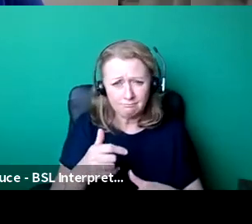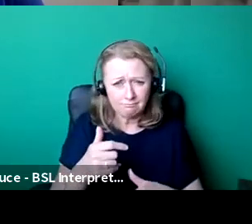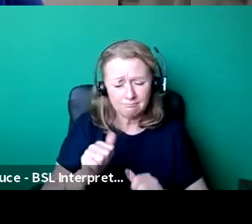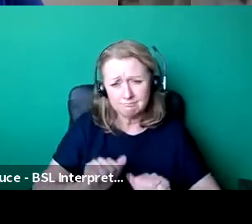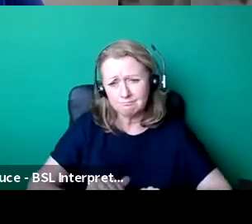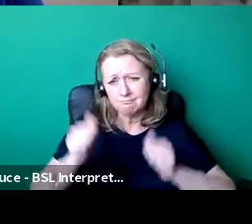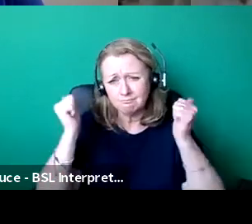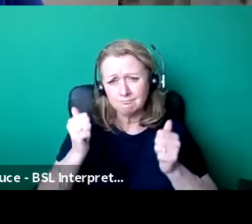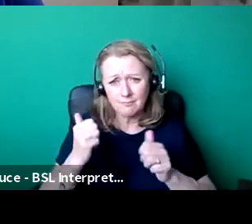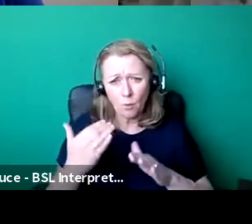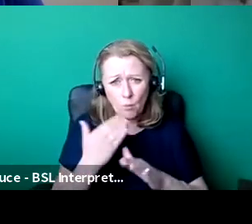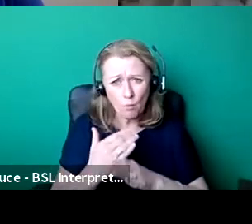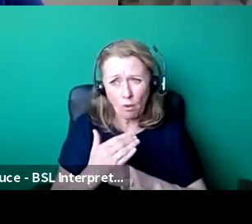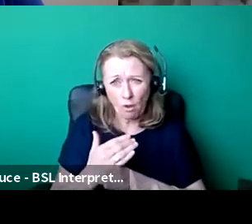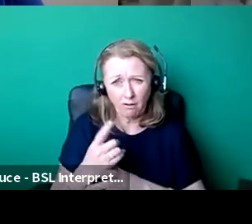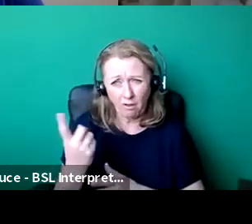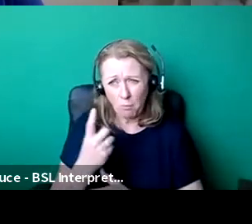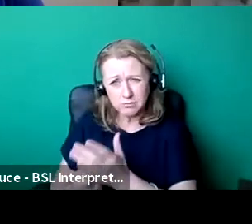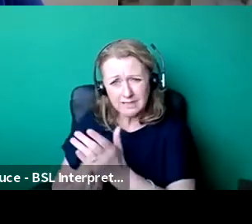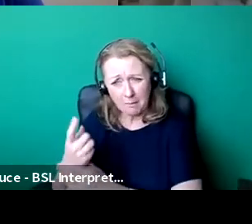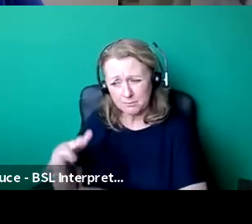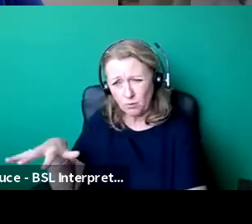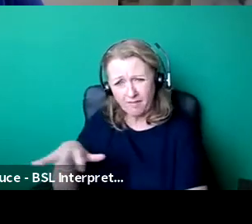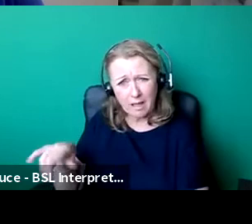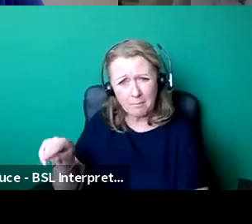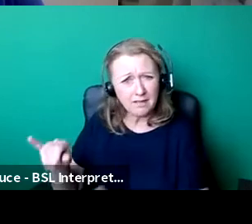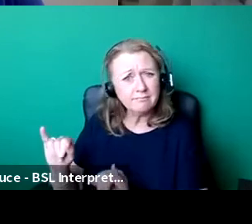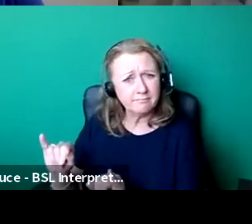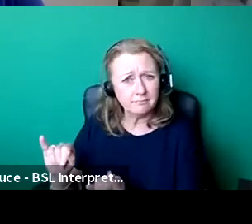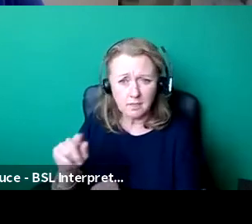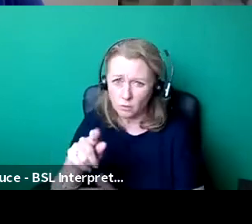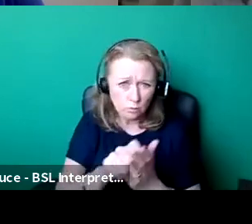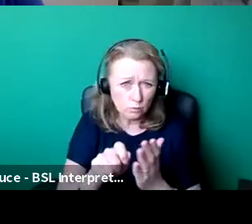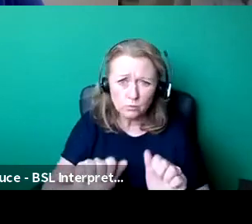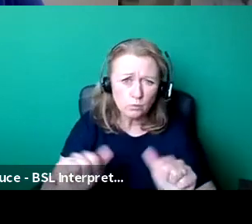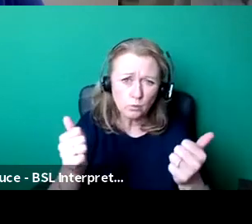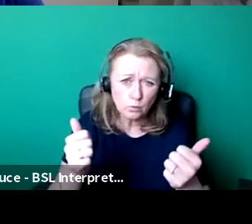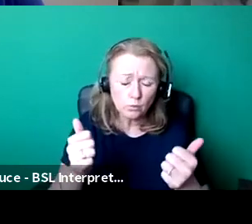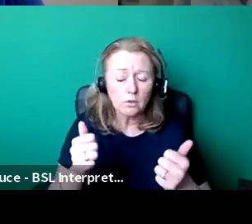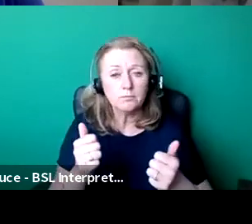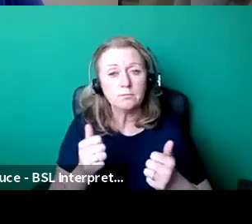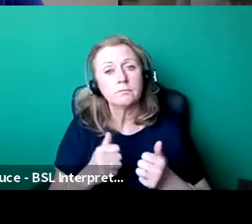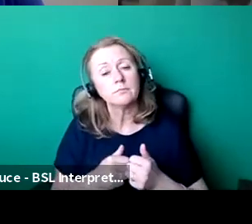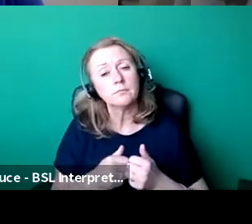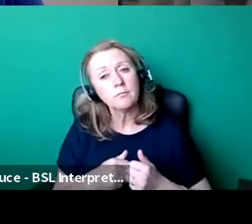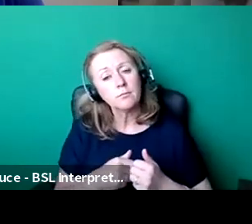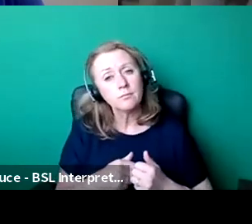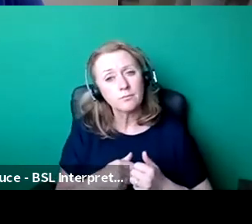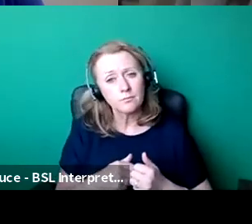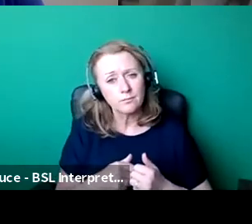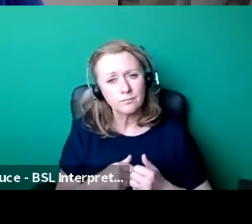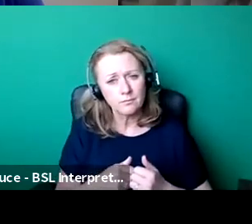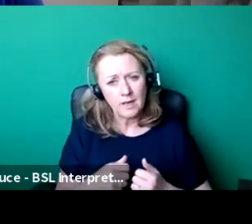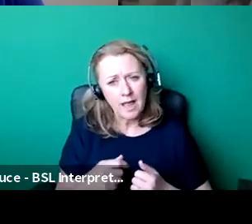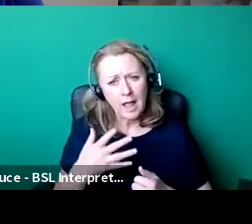despite those circumstances. And I'd like first to move into the subject or the theme that very much emerges